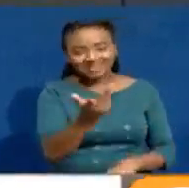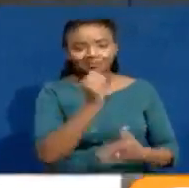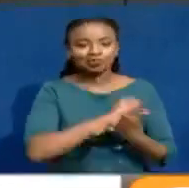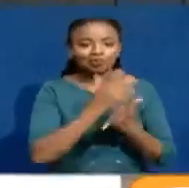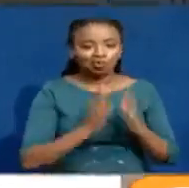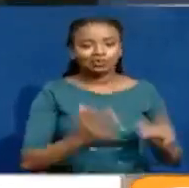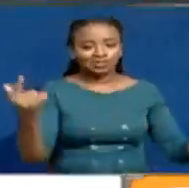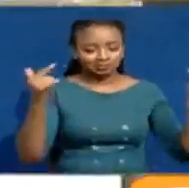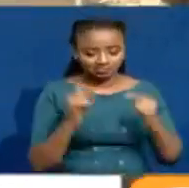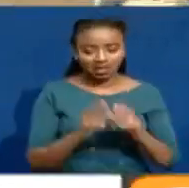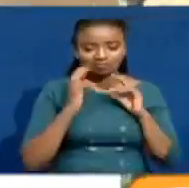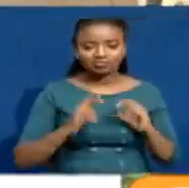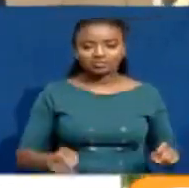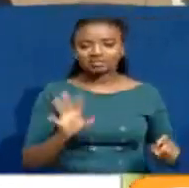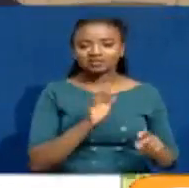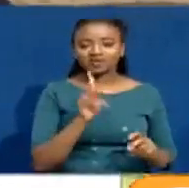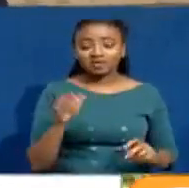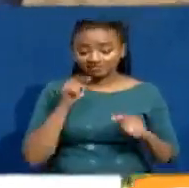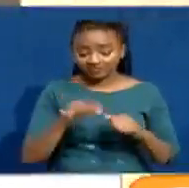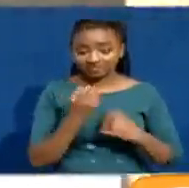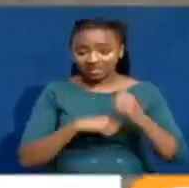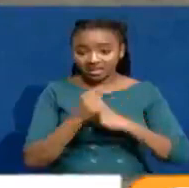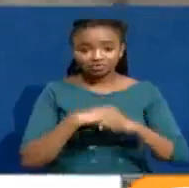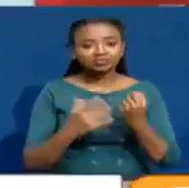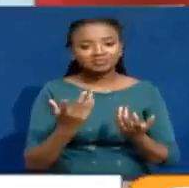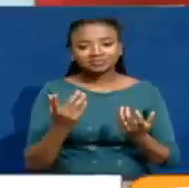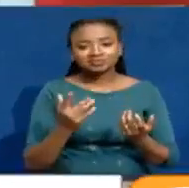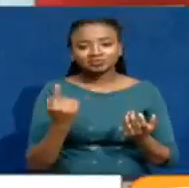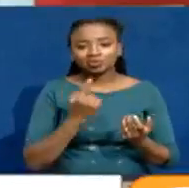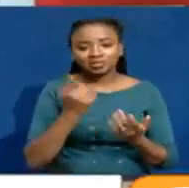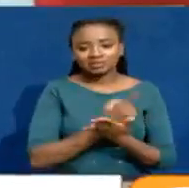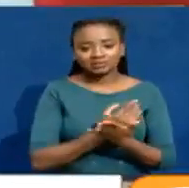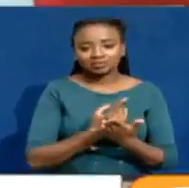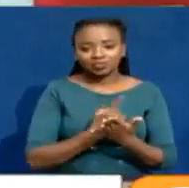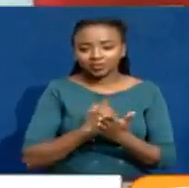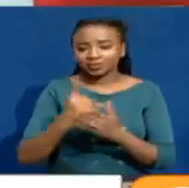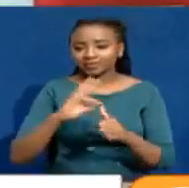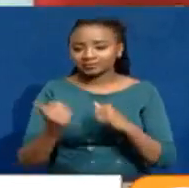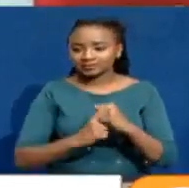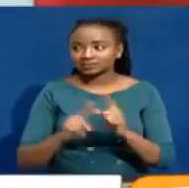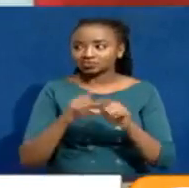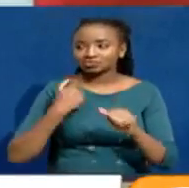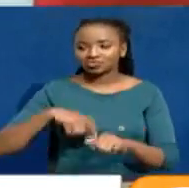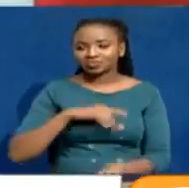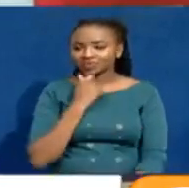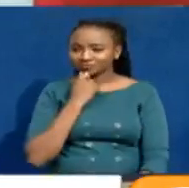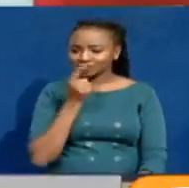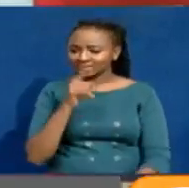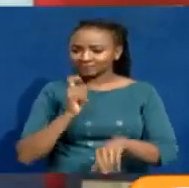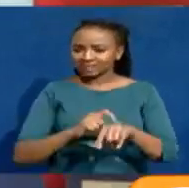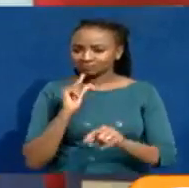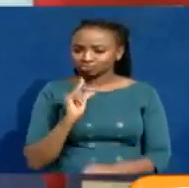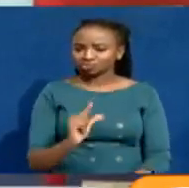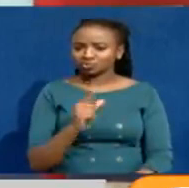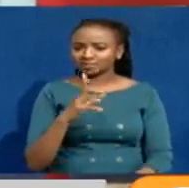fund evaluators. The Federation says this exercise should have taken at least 6 weeks. I can only say that we are concerned with the limited time that they